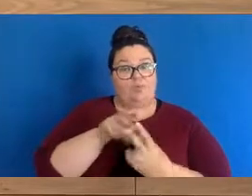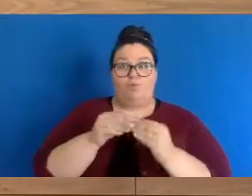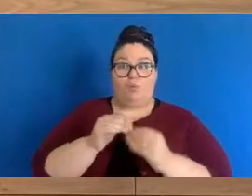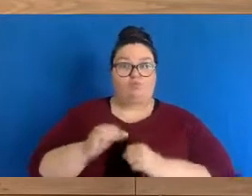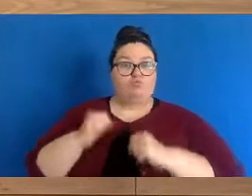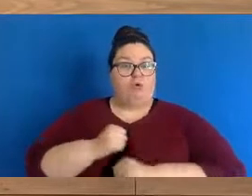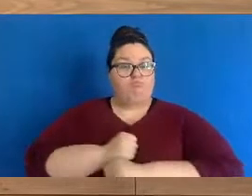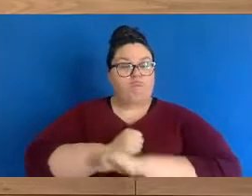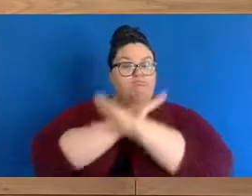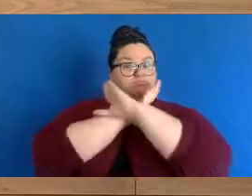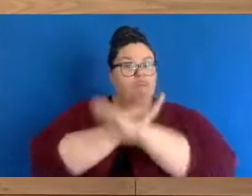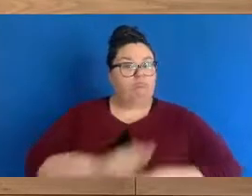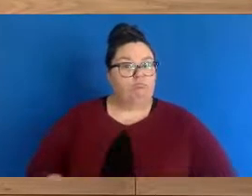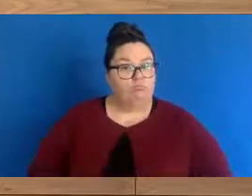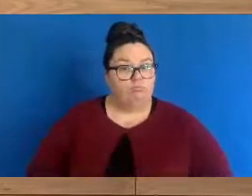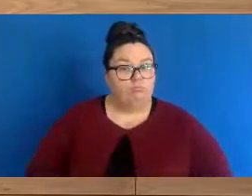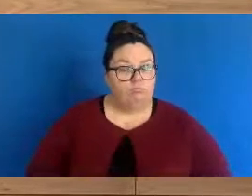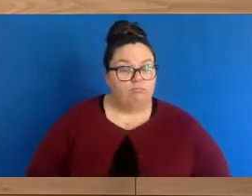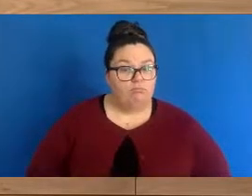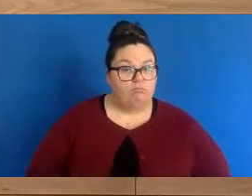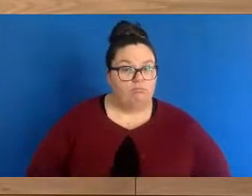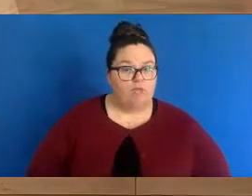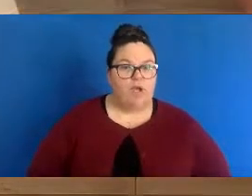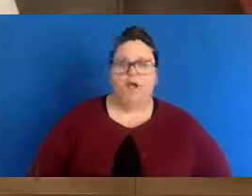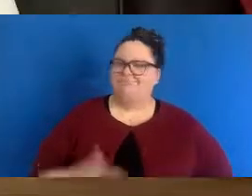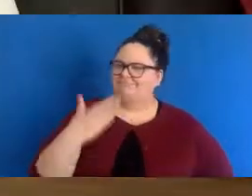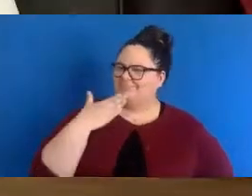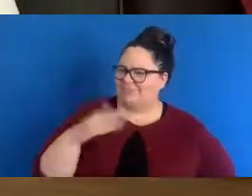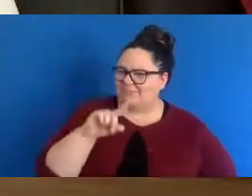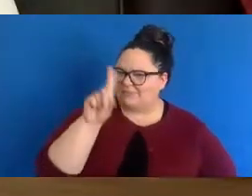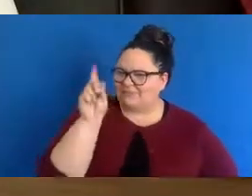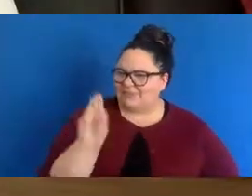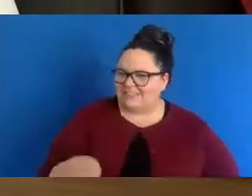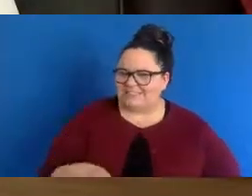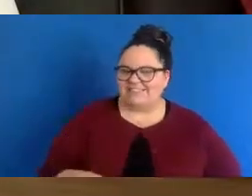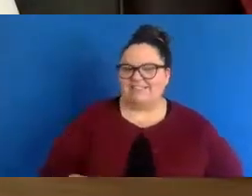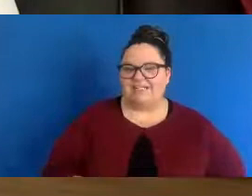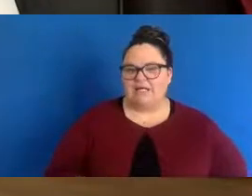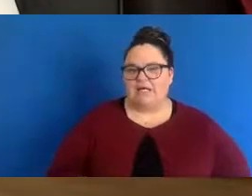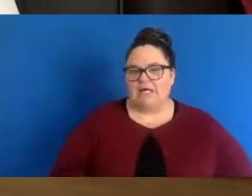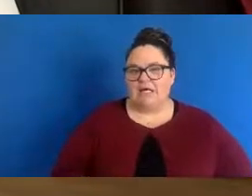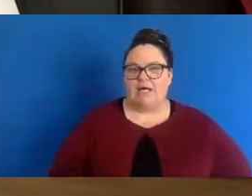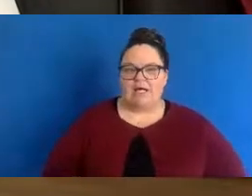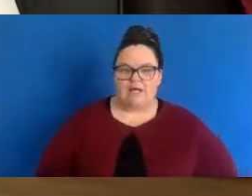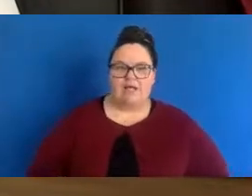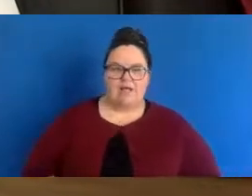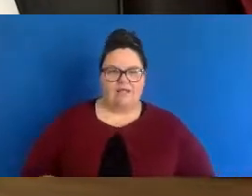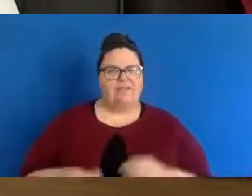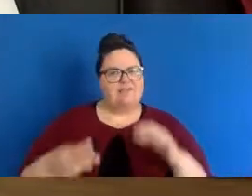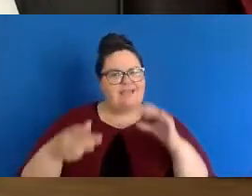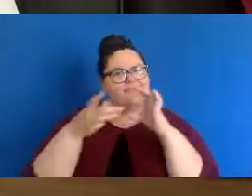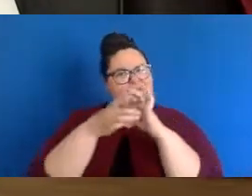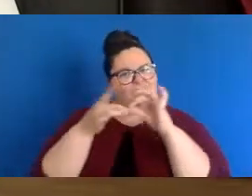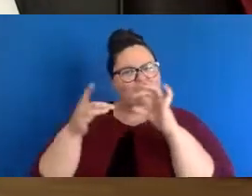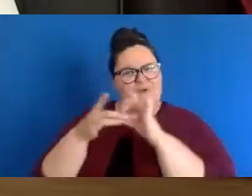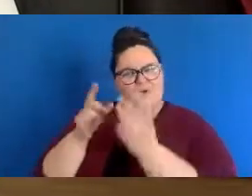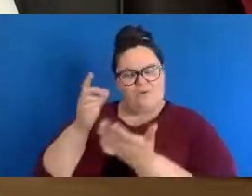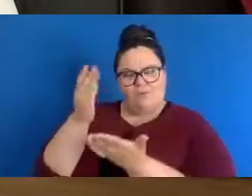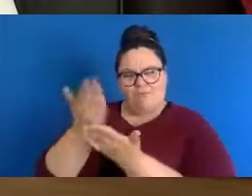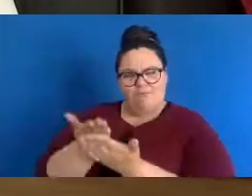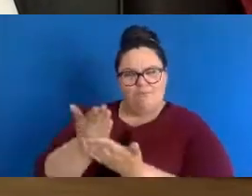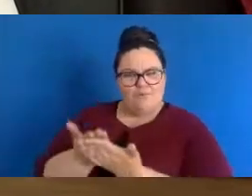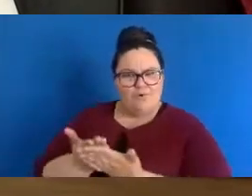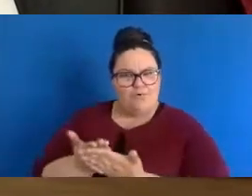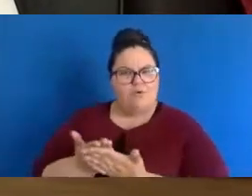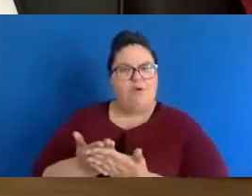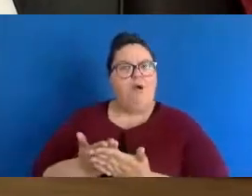stronger immune response? Great question, Vicky. They have noted that there are some instances where it does show